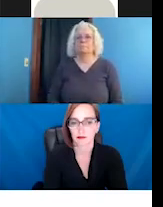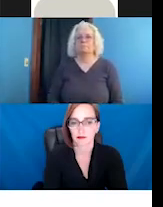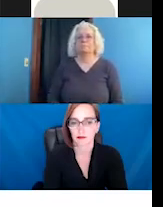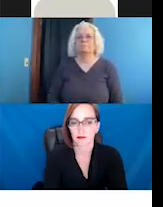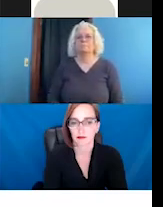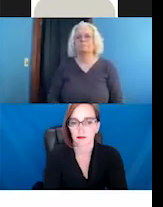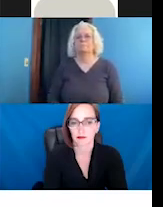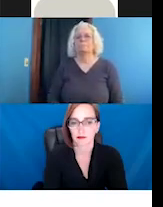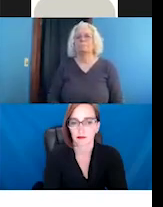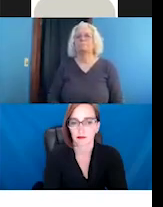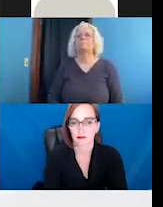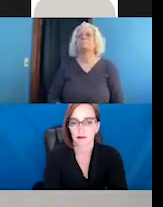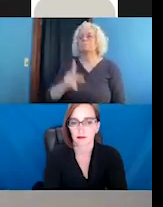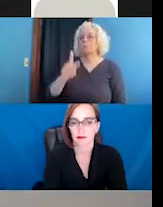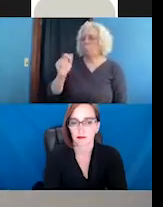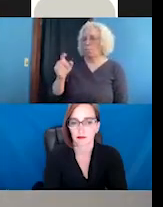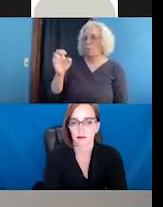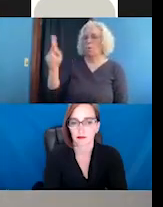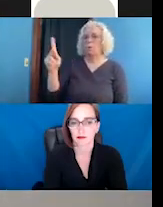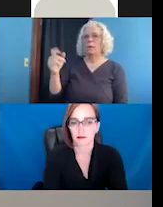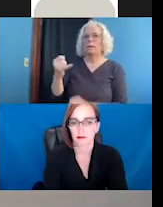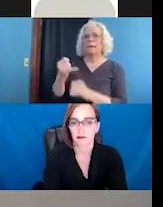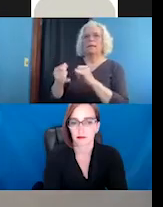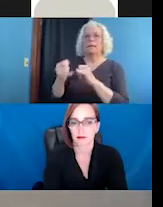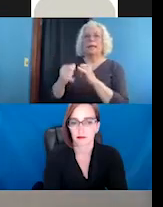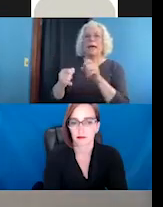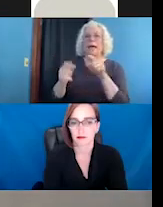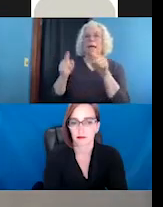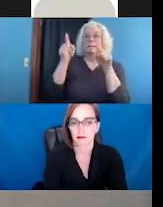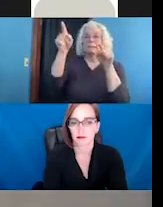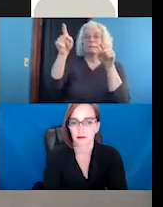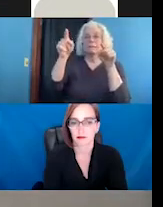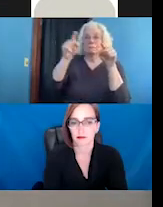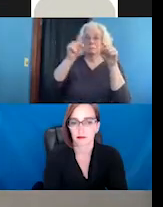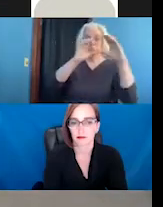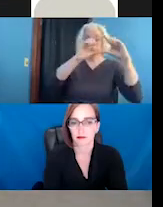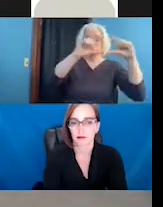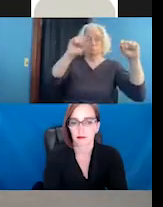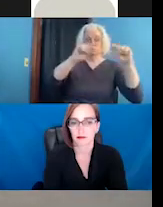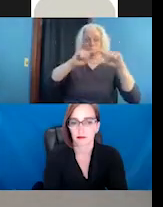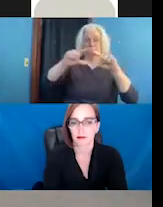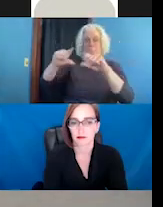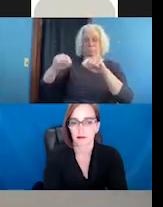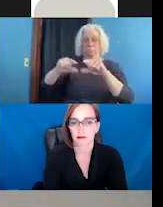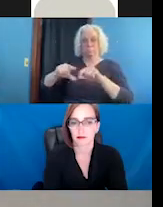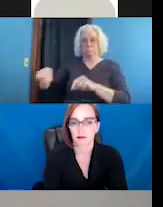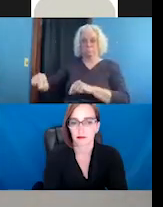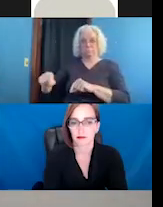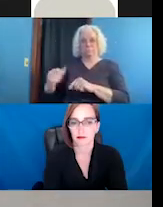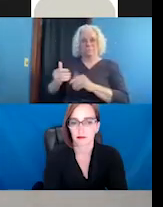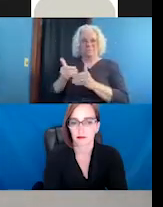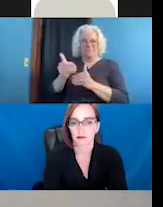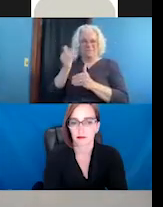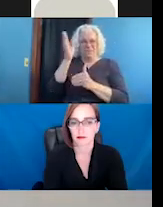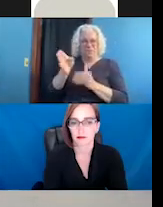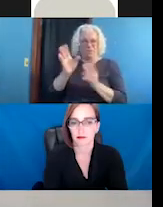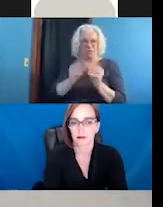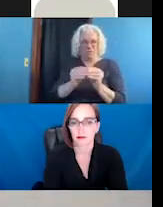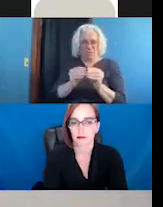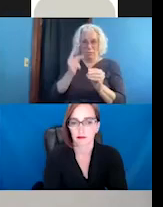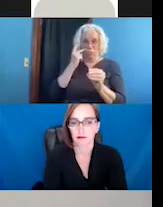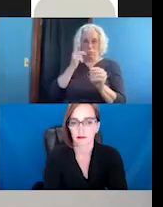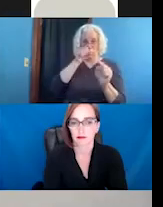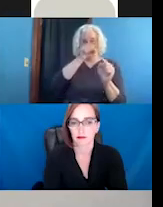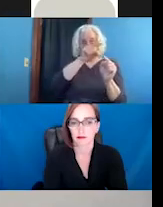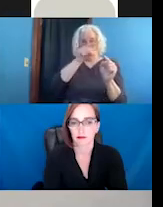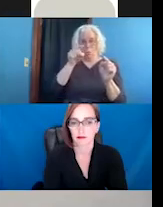Okay, and then last piece is you've got this chart of kind of upcoming meetings in your materials. So